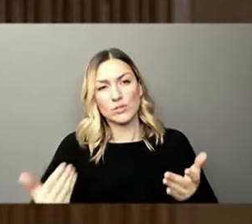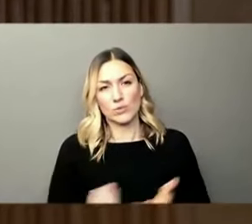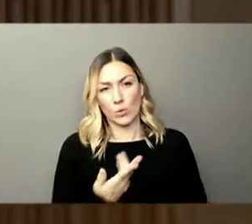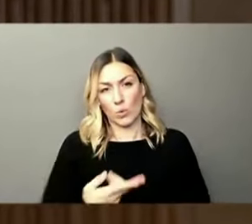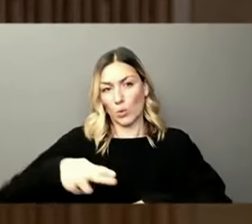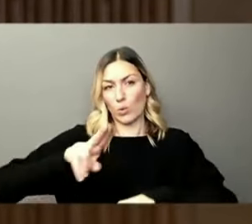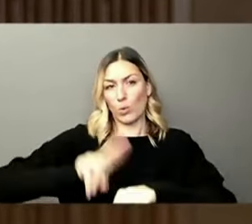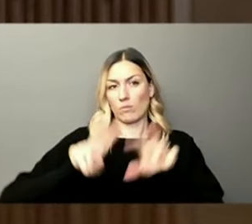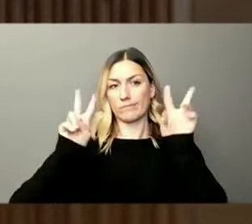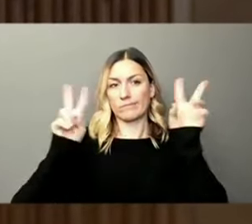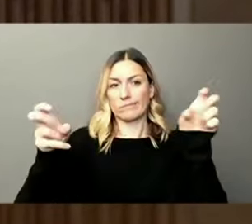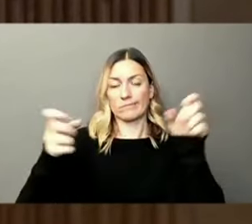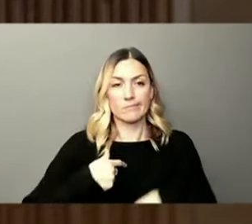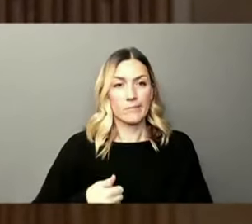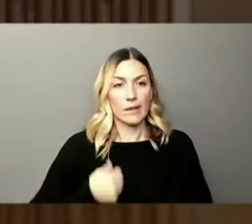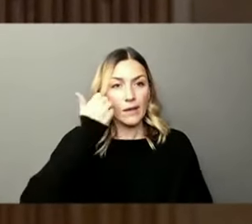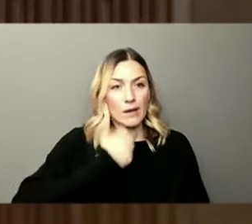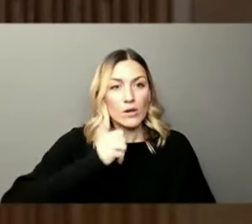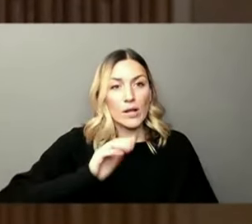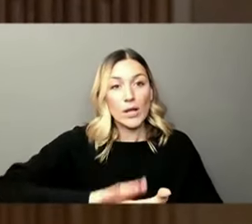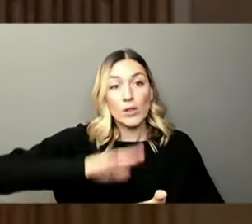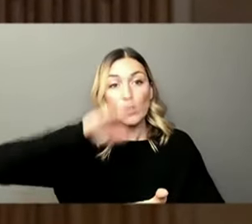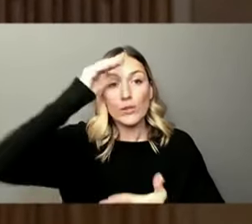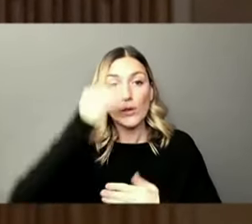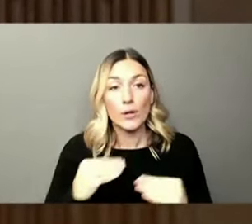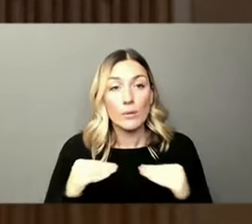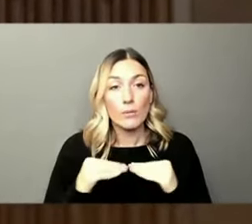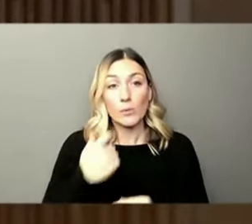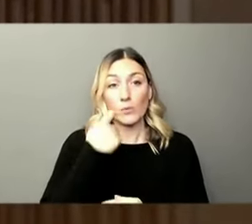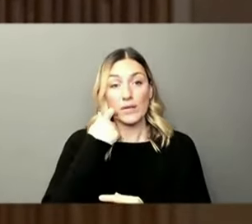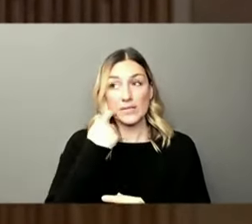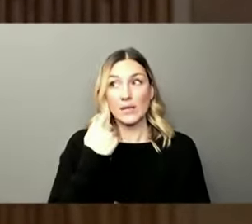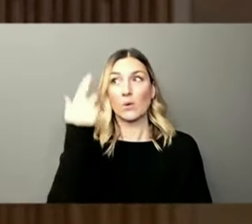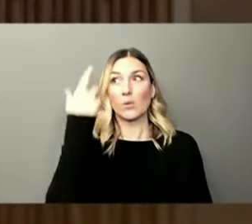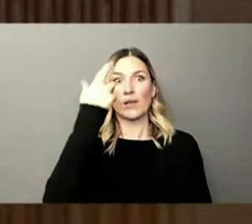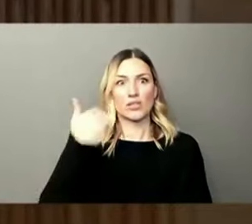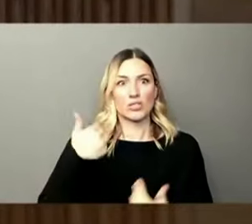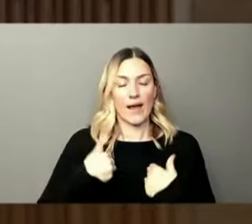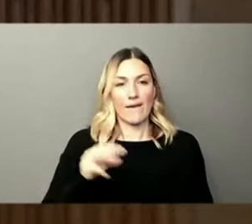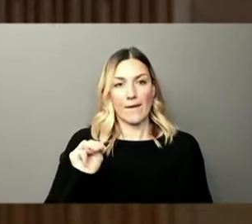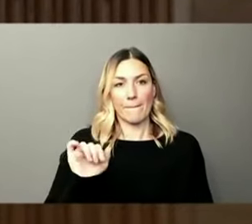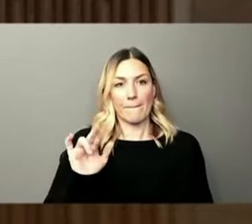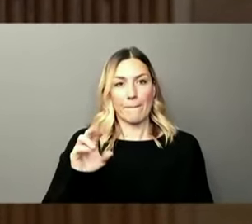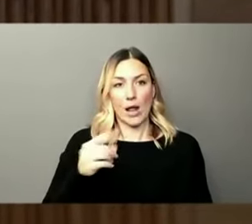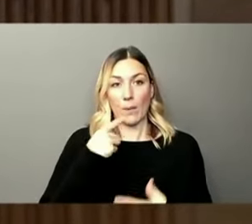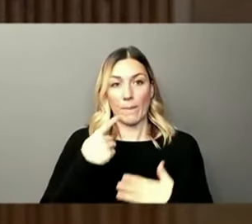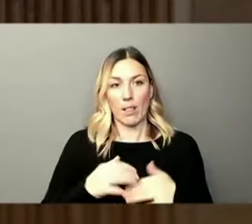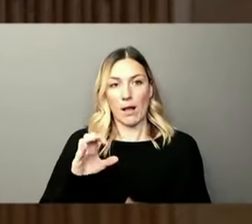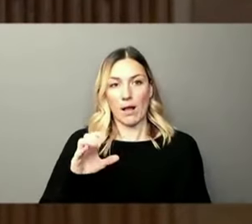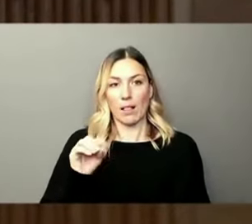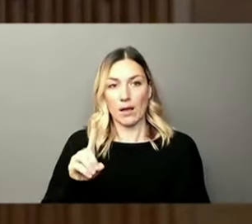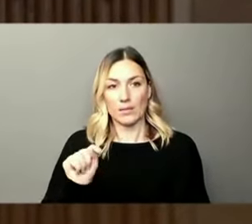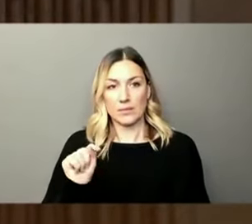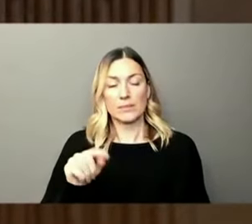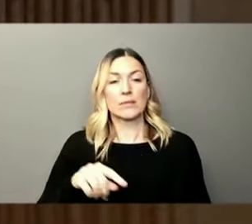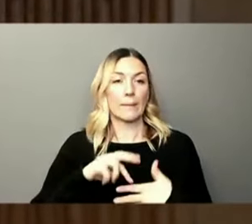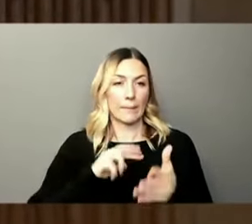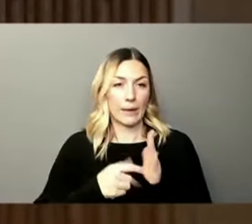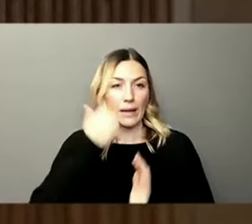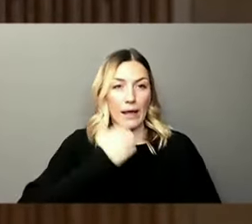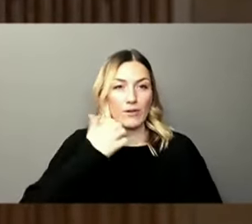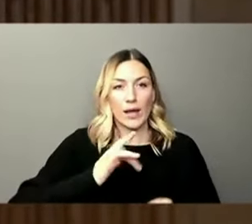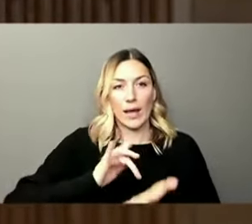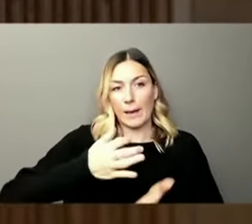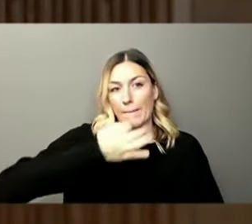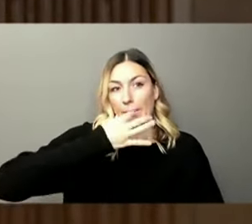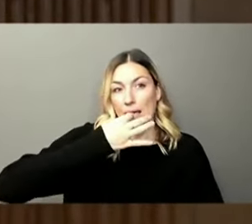more and more every day. In fact, we recently discovered she has micro blood clots, which will require her to be on daily blood thinners. We are